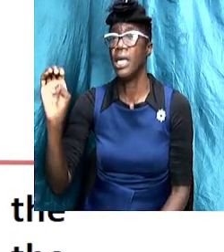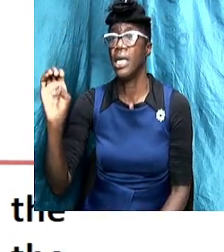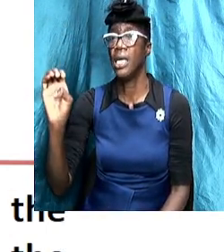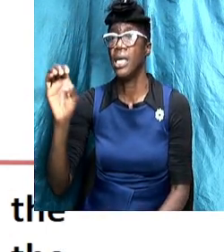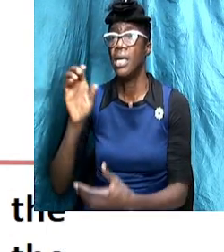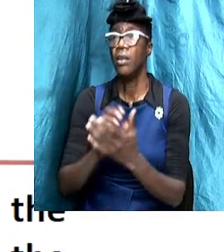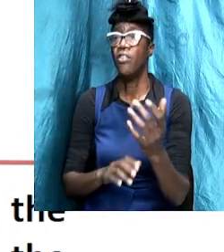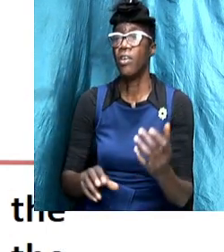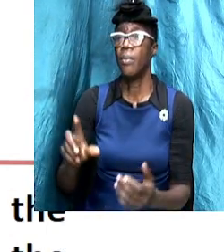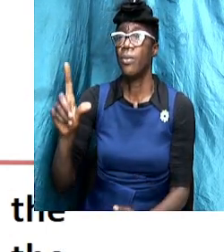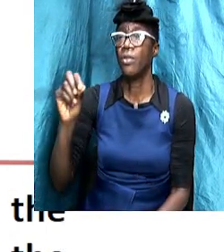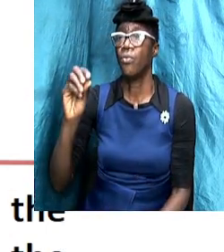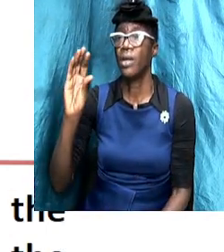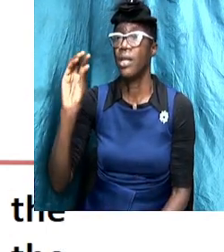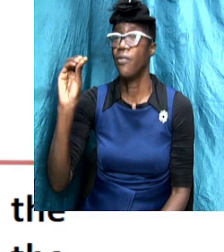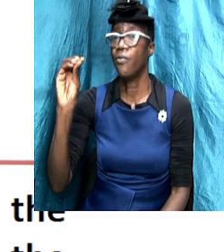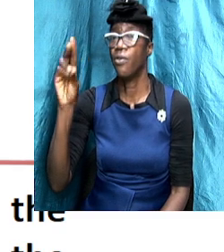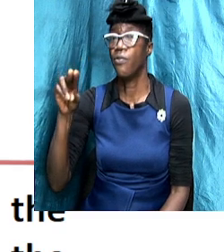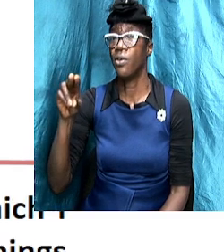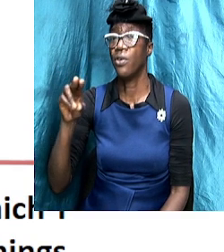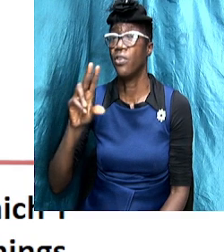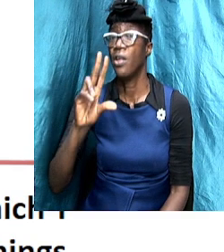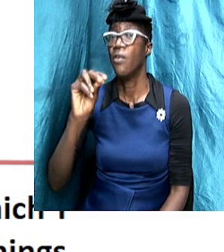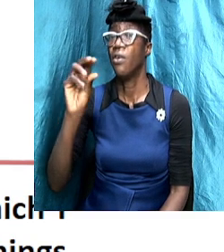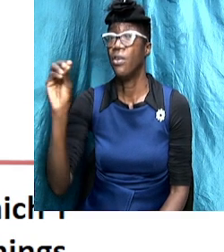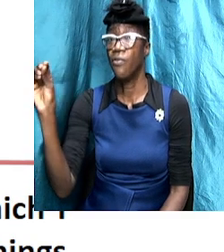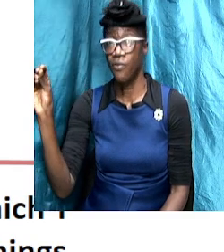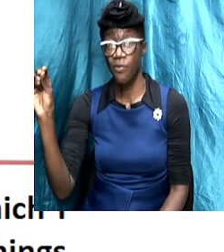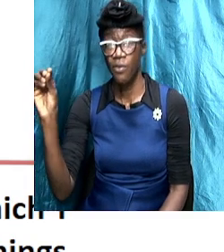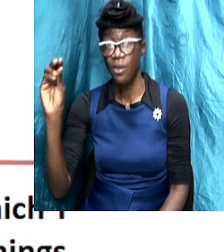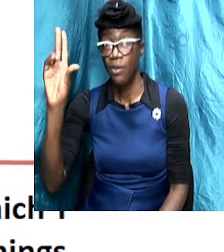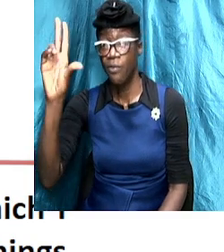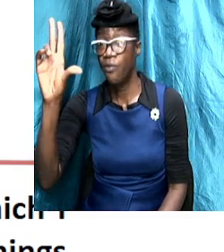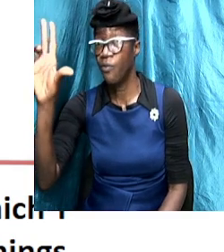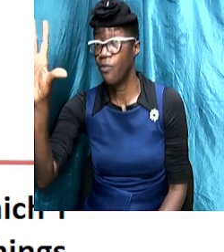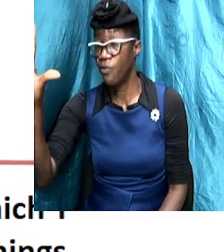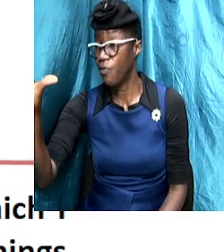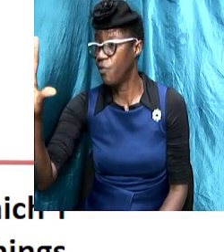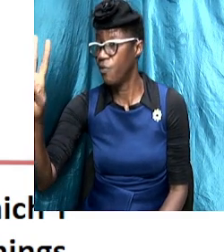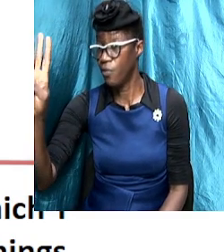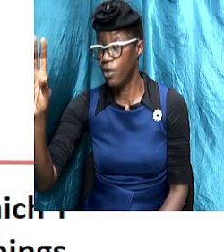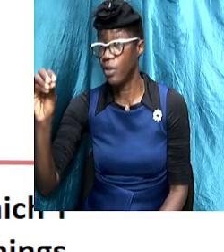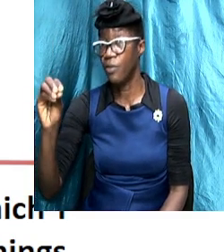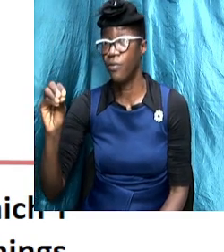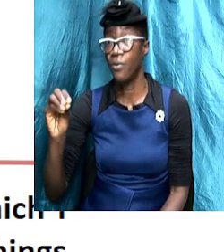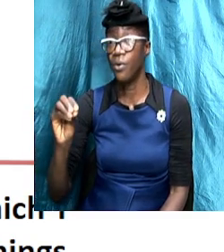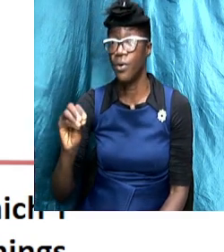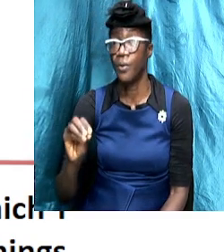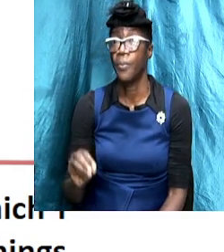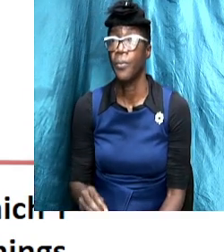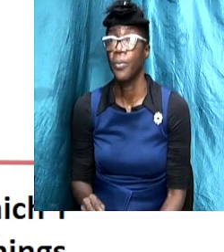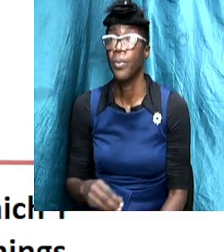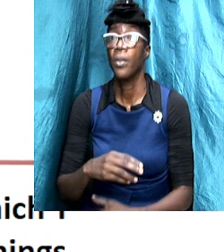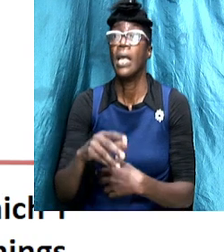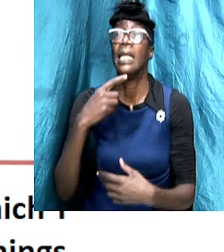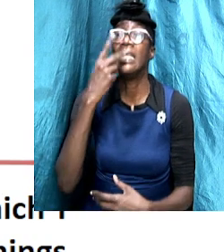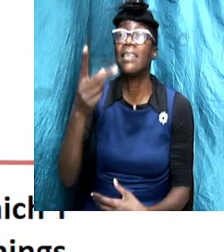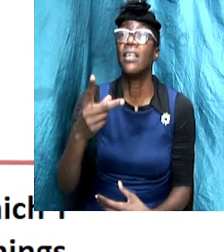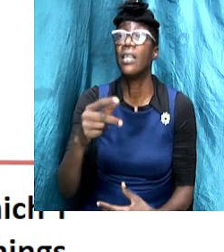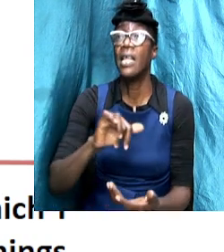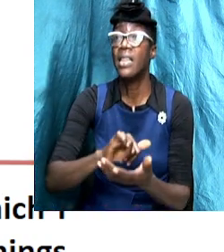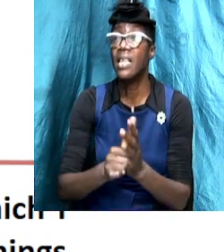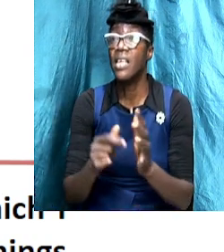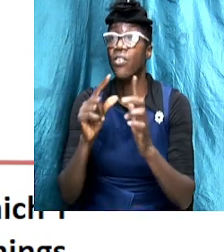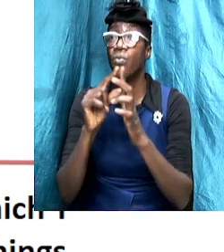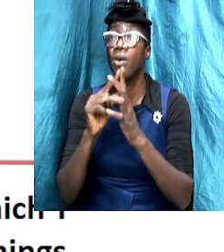them, these are the words which I spake unto you while I was yet with you, that all things must be fulfilled which were written in